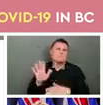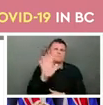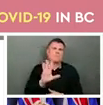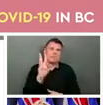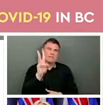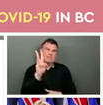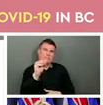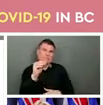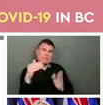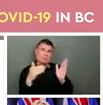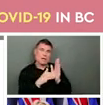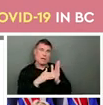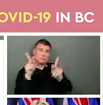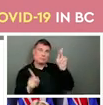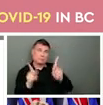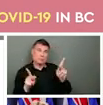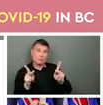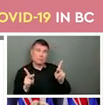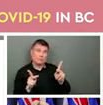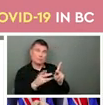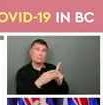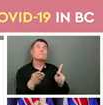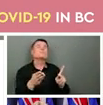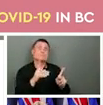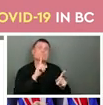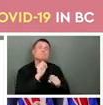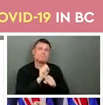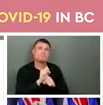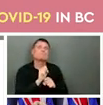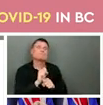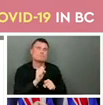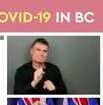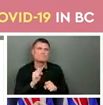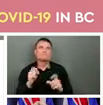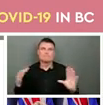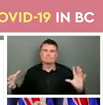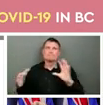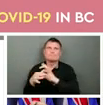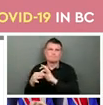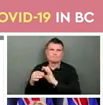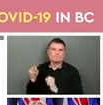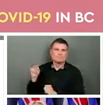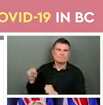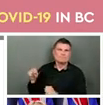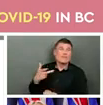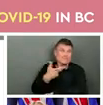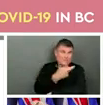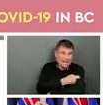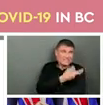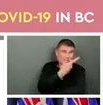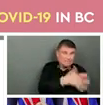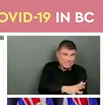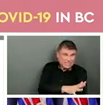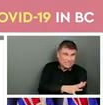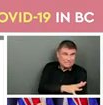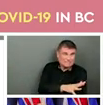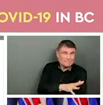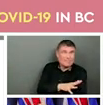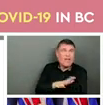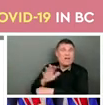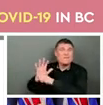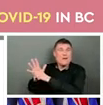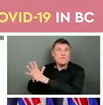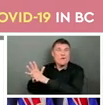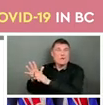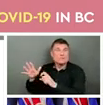to link their immunization status and case status and look at how well the vaccine is protecting.